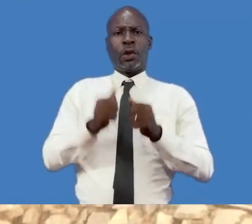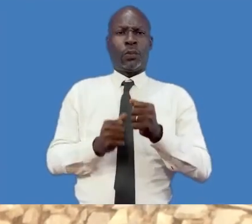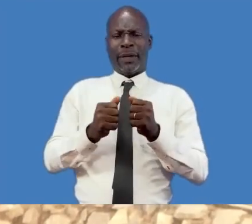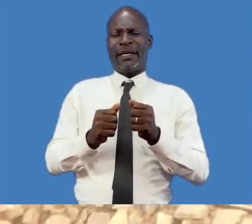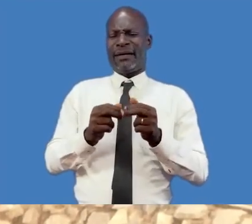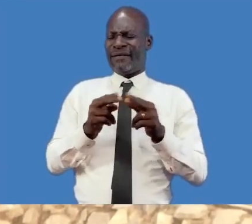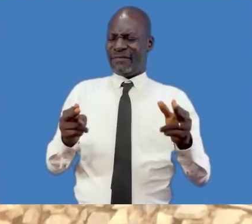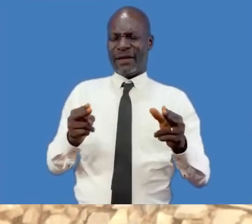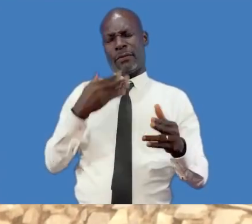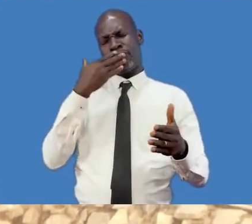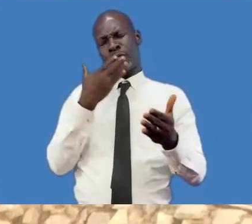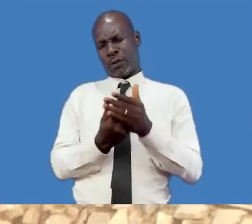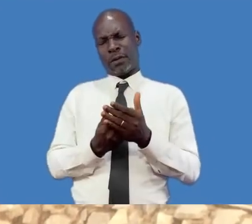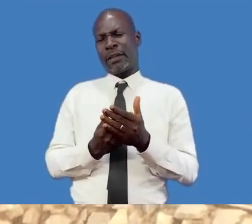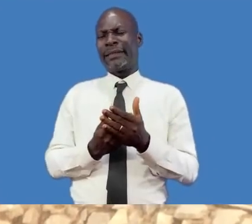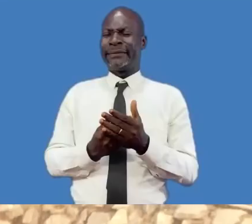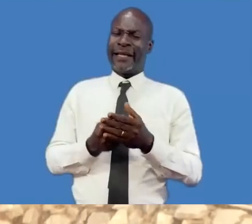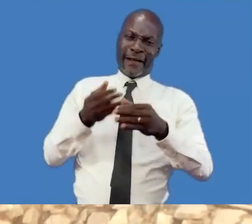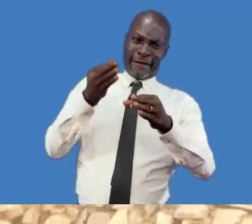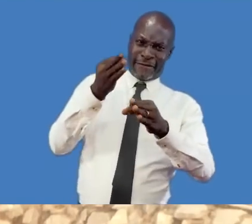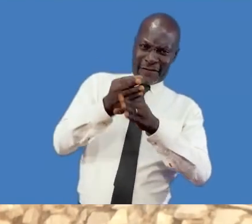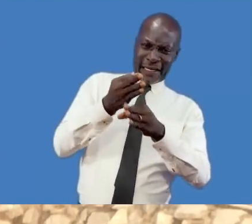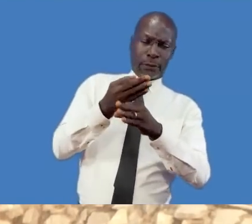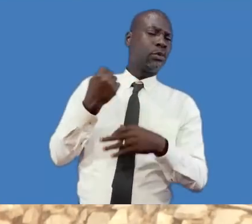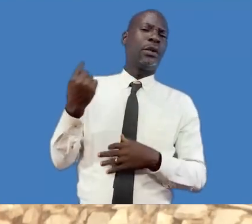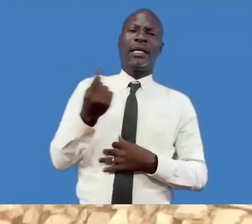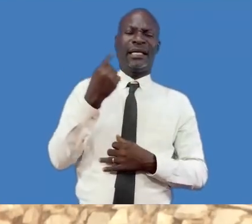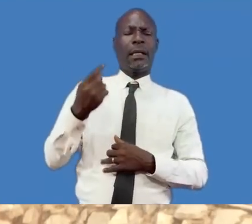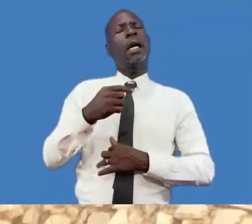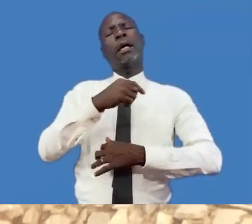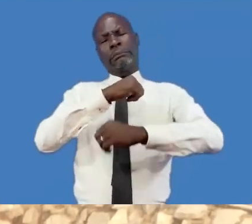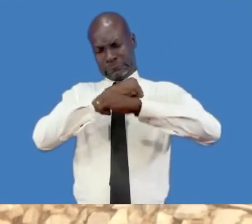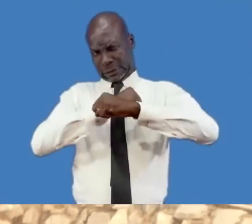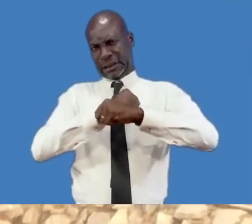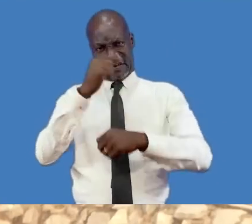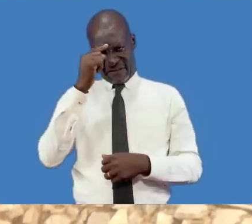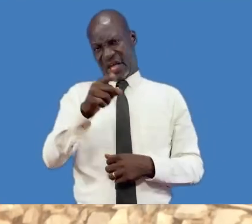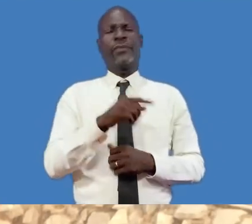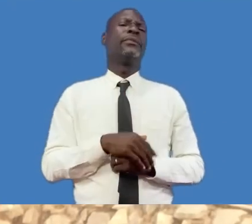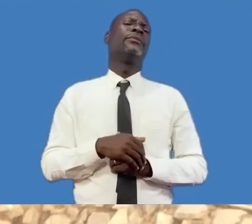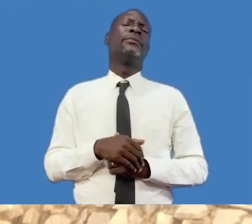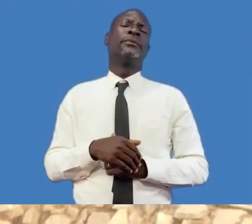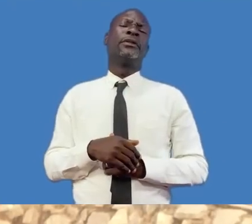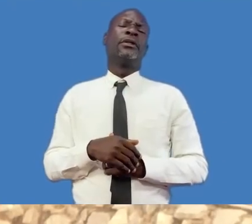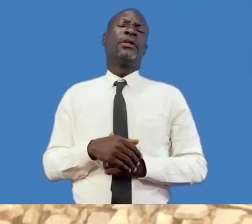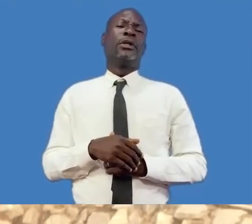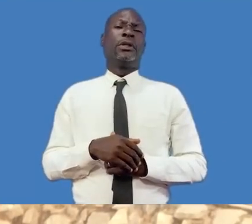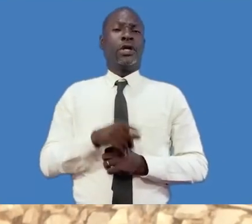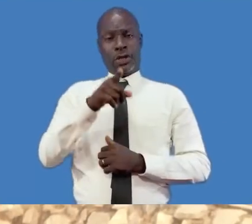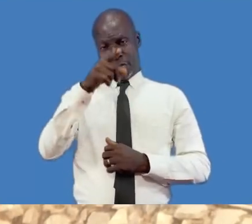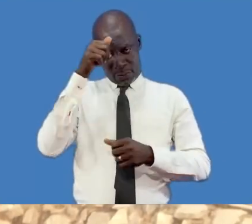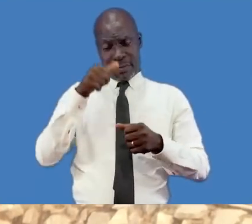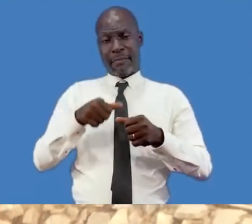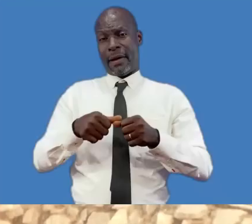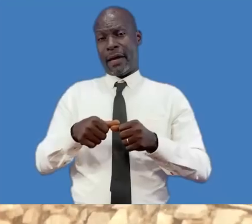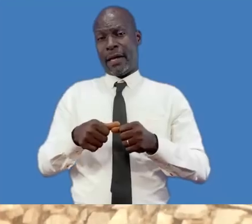ewo nyankopon anim no. Sa gidie no nko a no eye protection edima. And is o kai wadwene